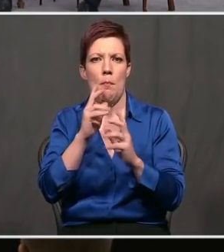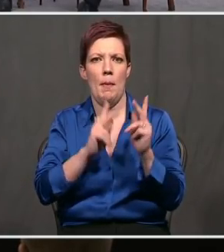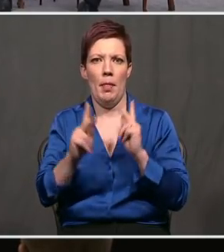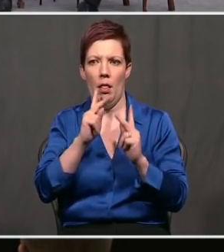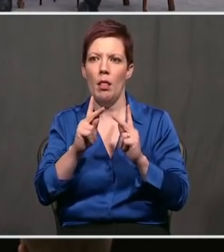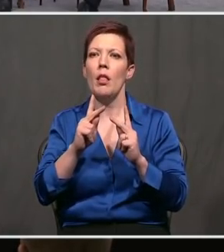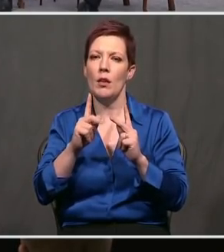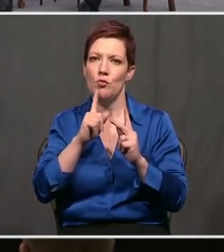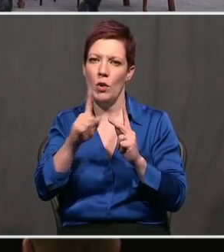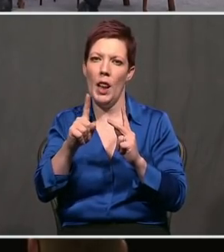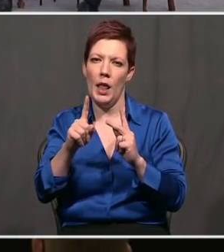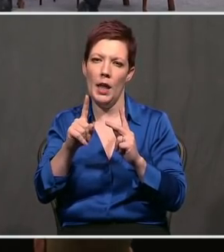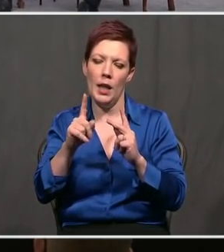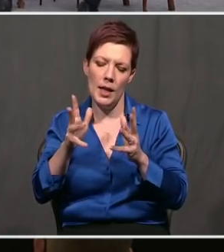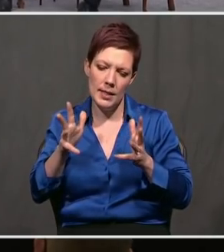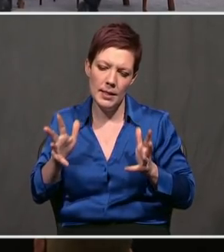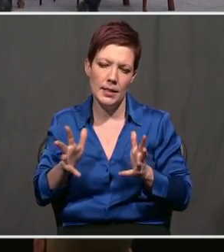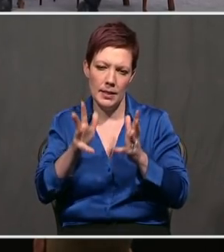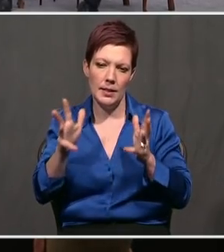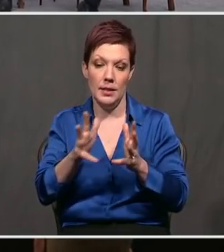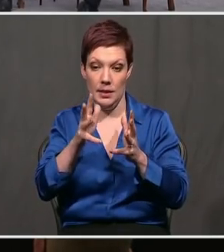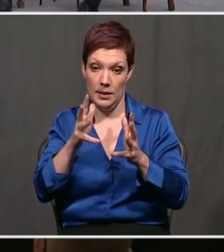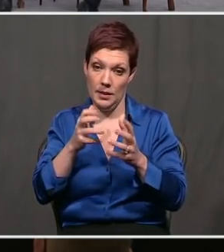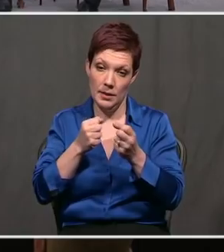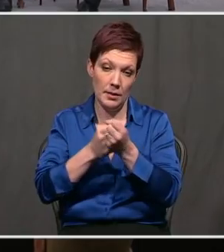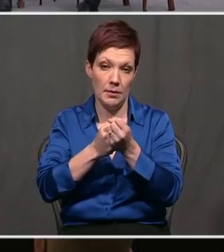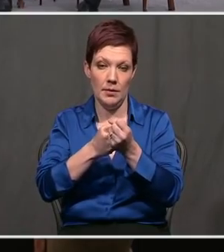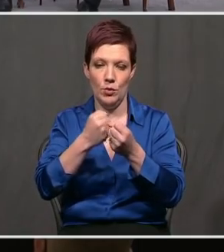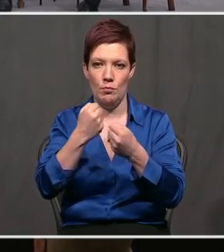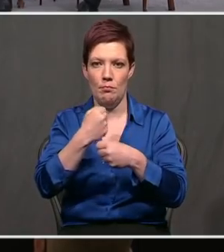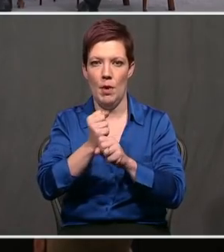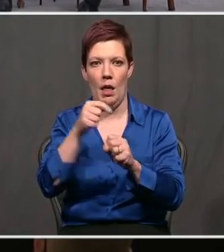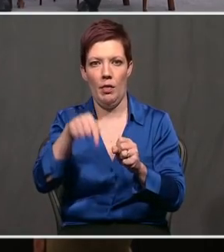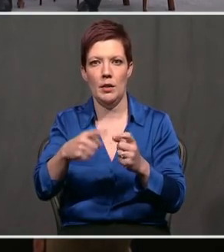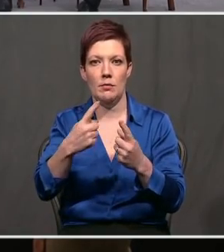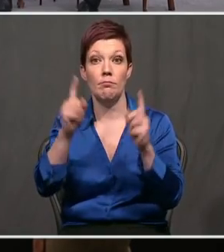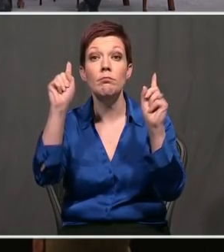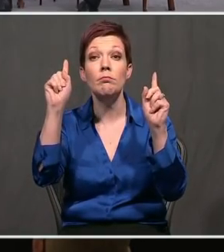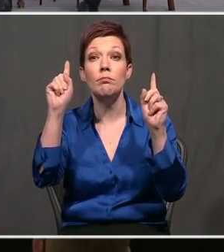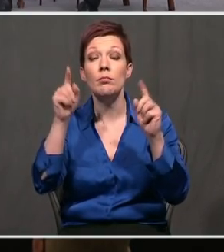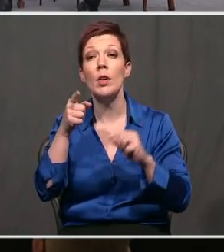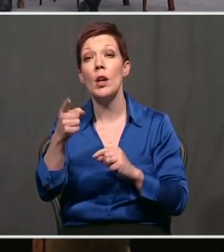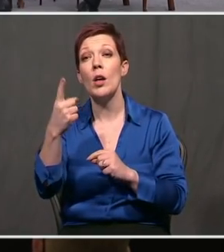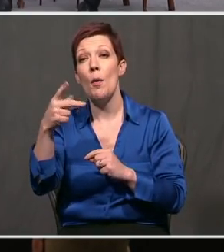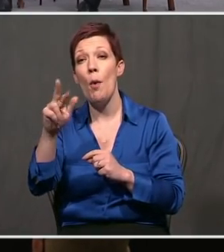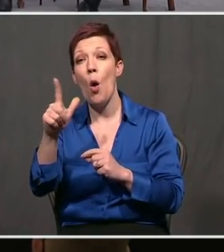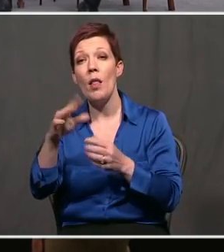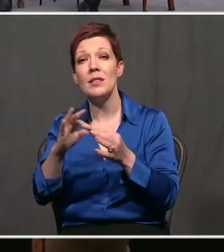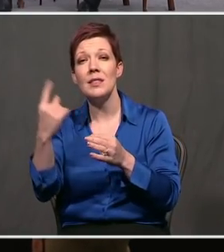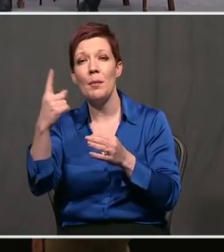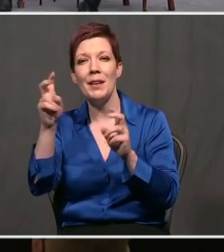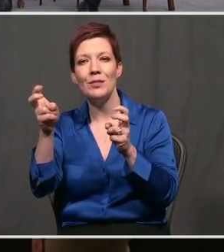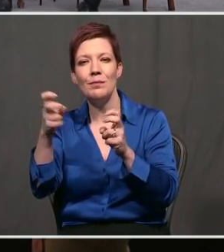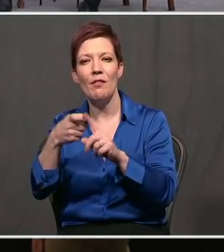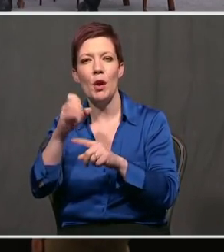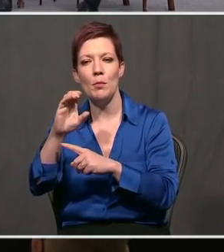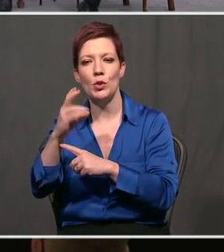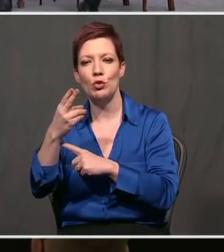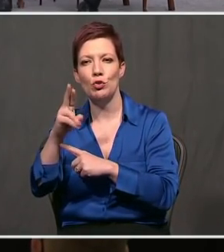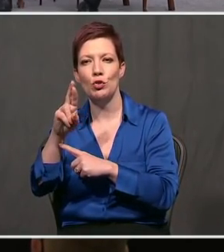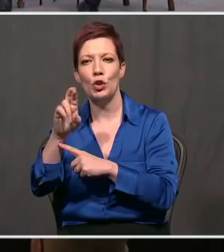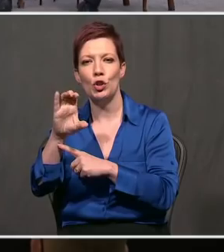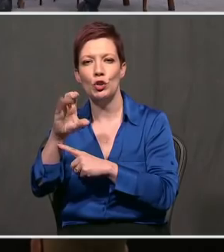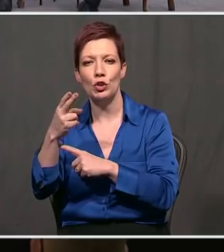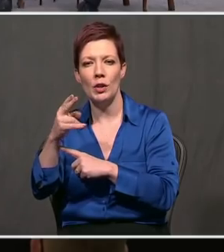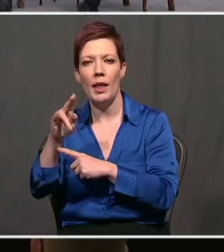work and get these. I think, Paul, you had a really nice quote from Churchill. It's the people who allowed us